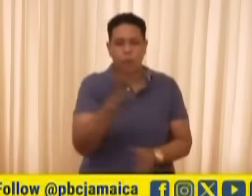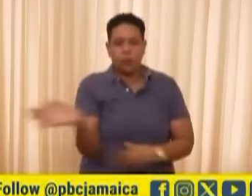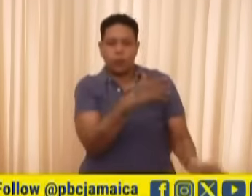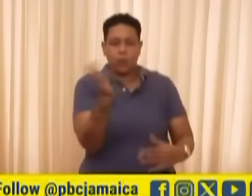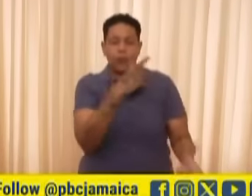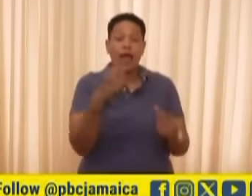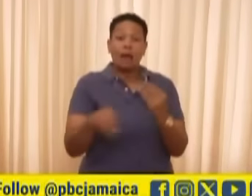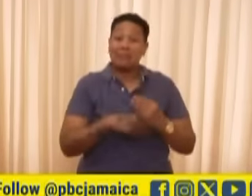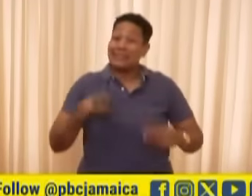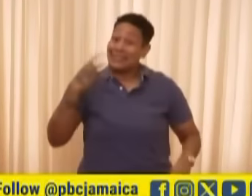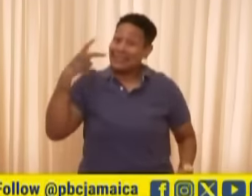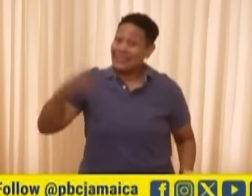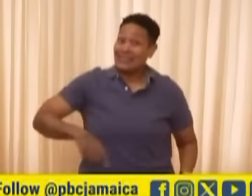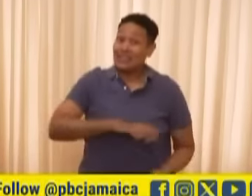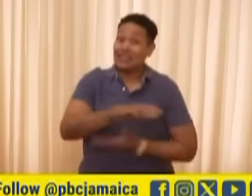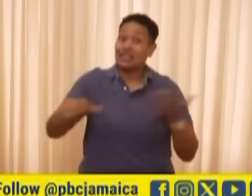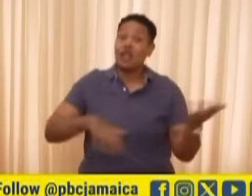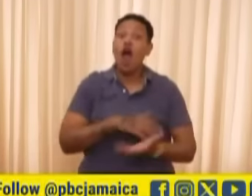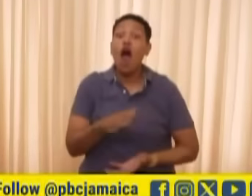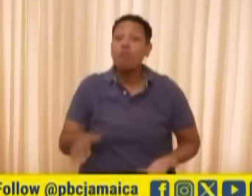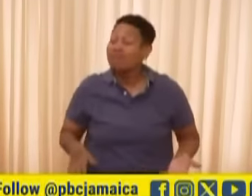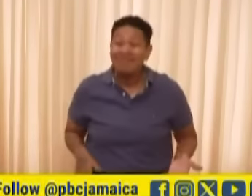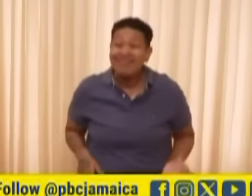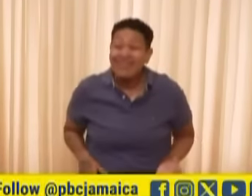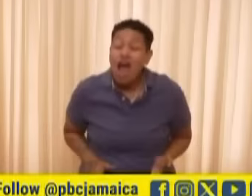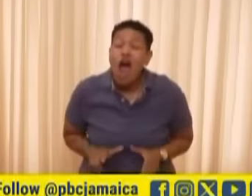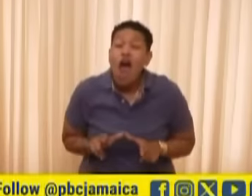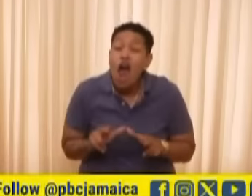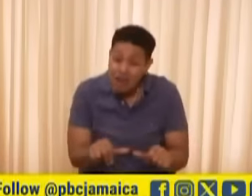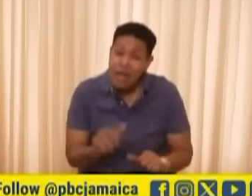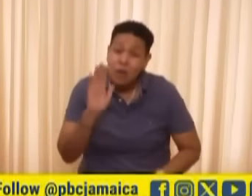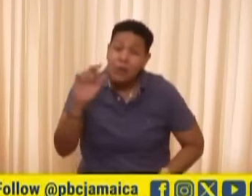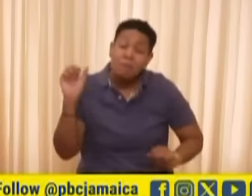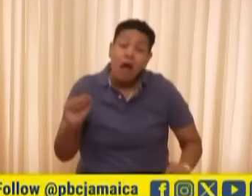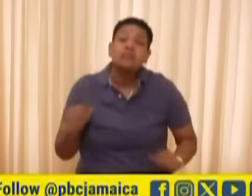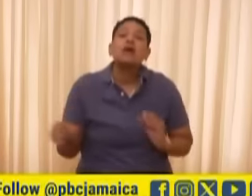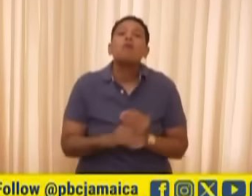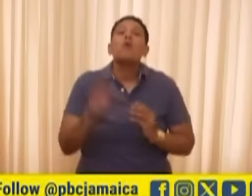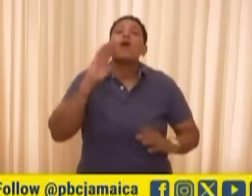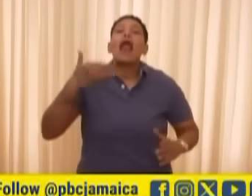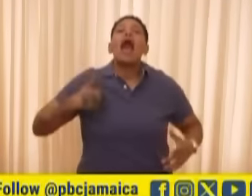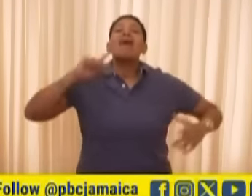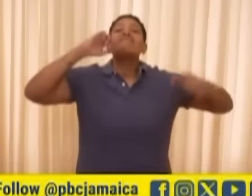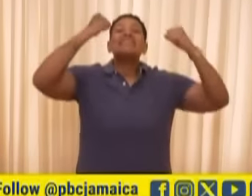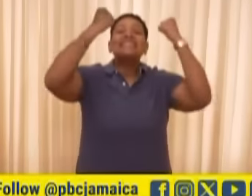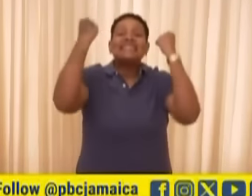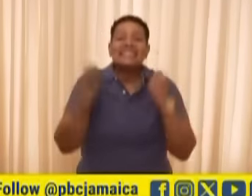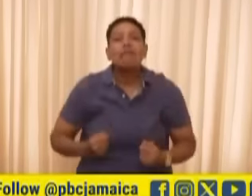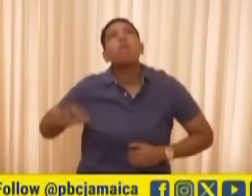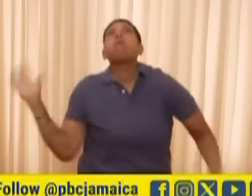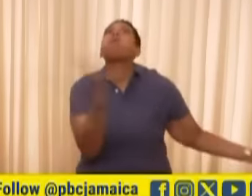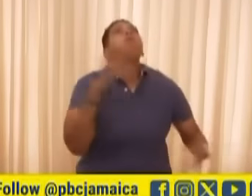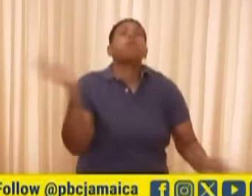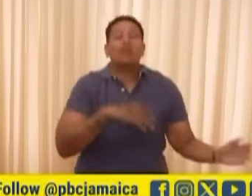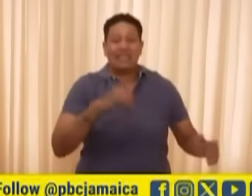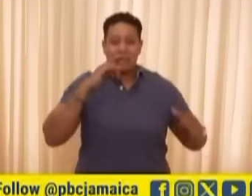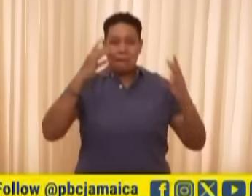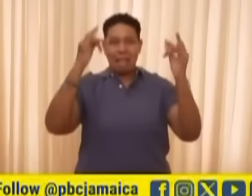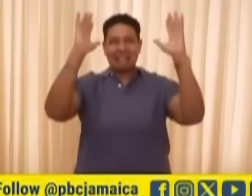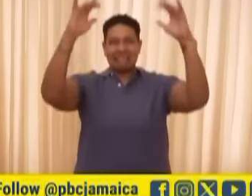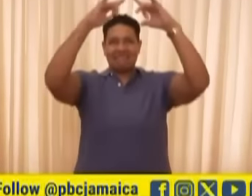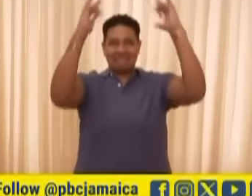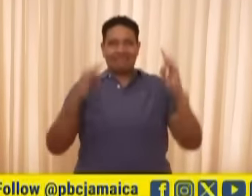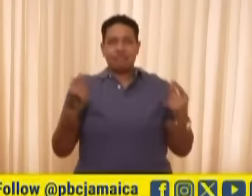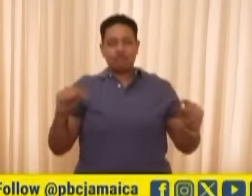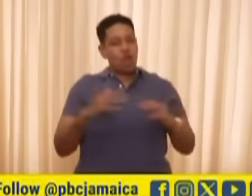of the storm, which will likely become a hurricane, then we're going to have significant wind. So we're asking our farmers to